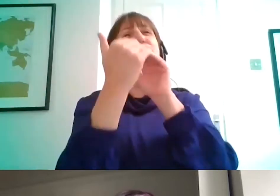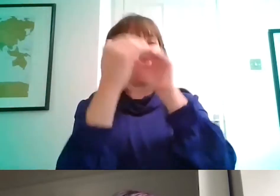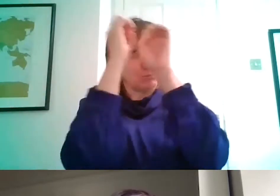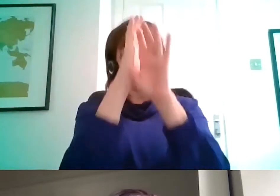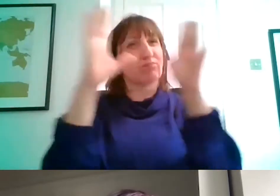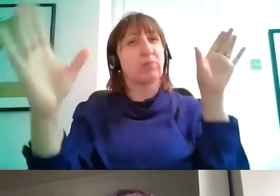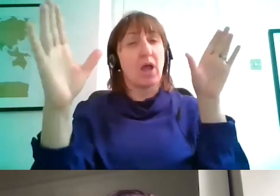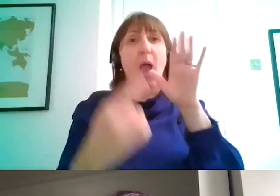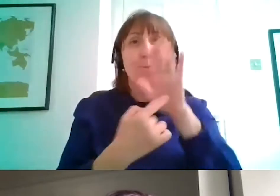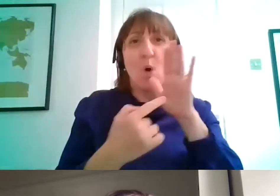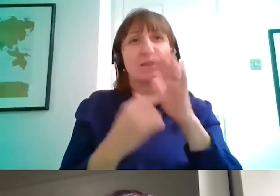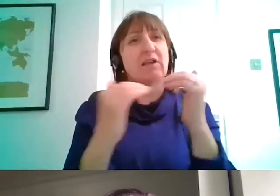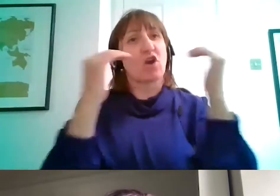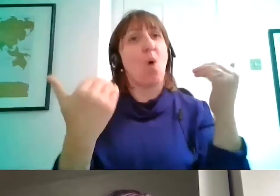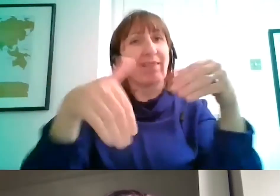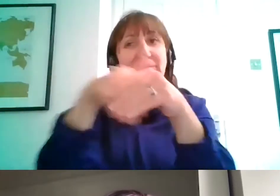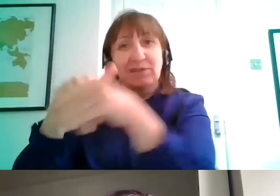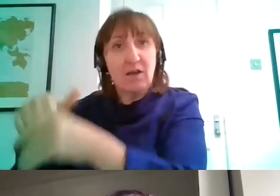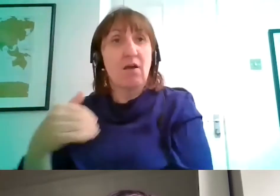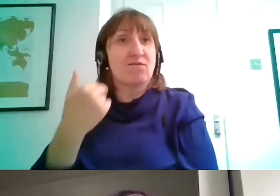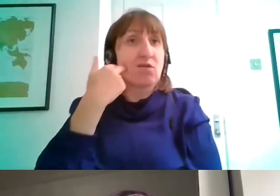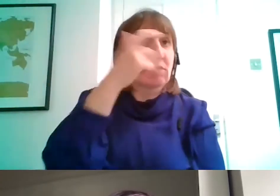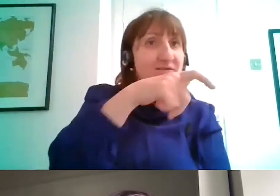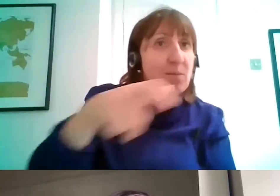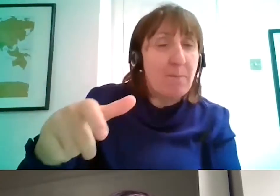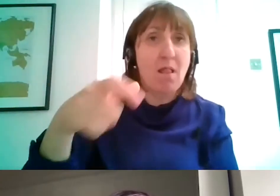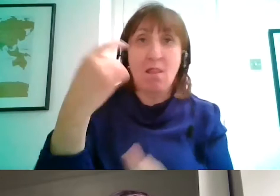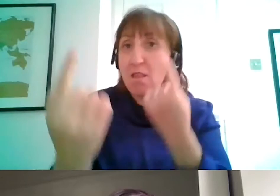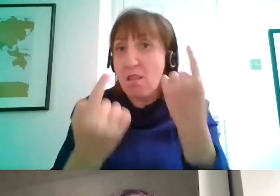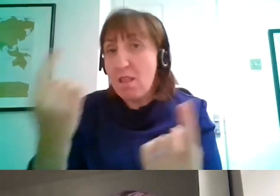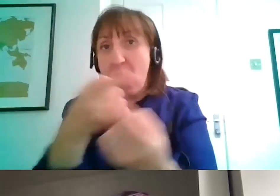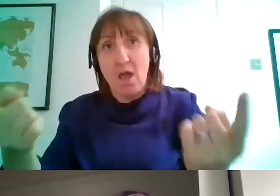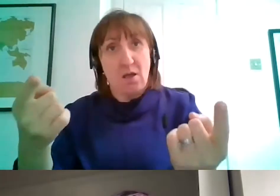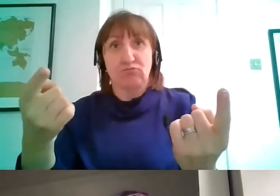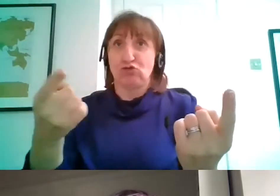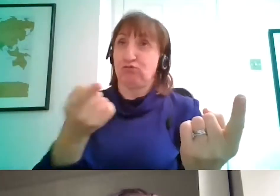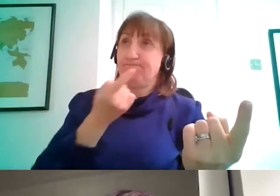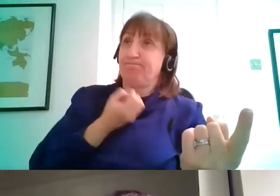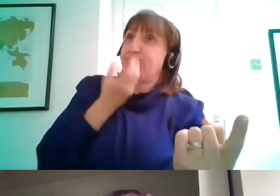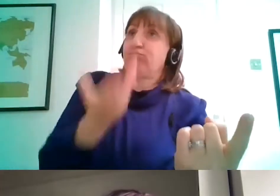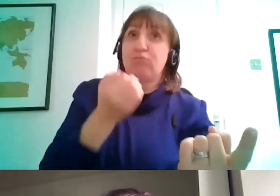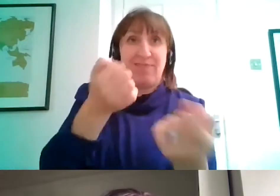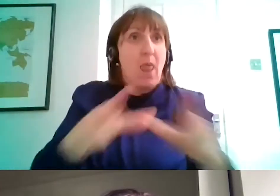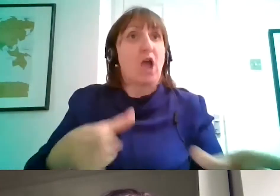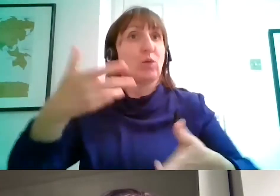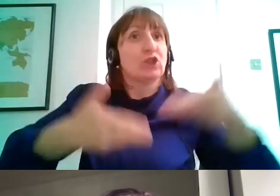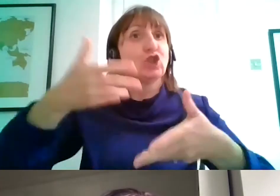importance of equalities for deaf people to speak their language.